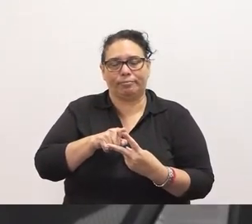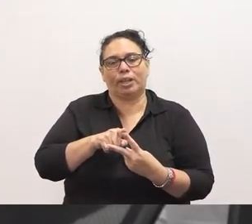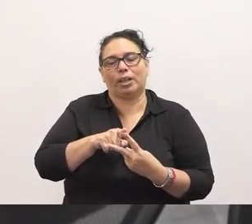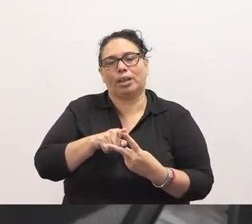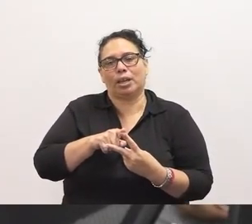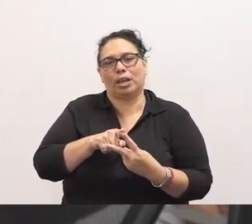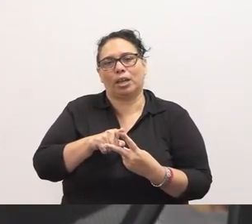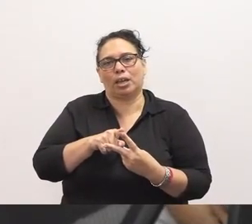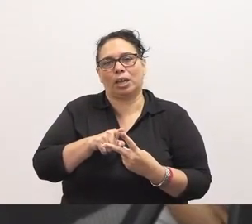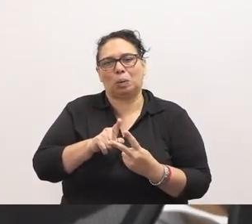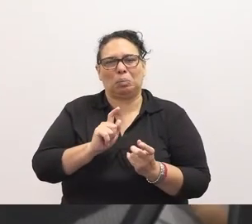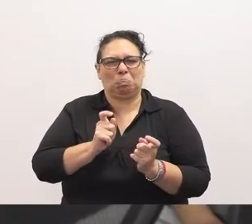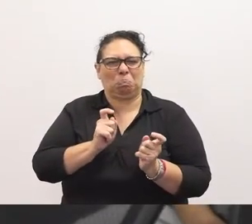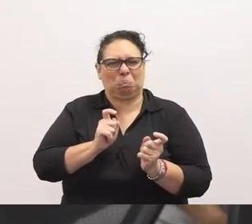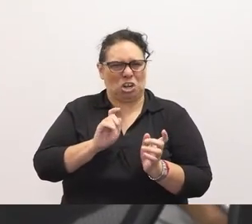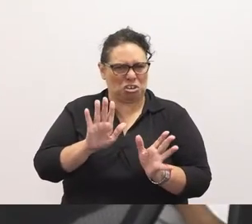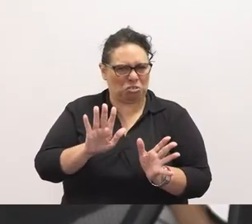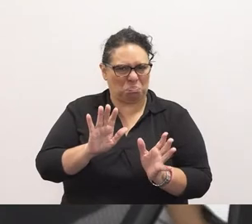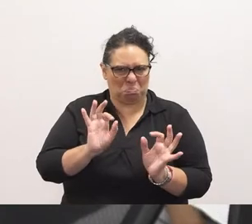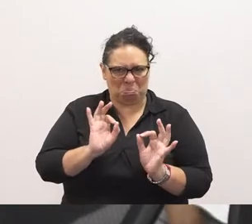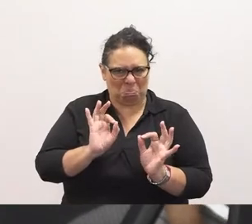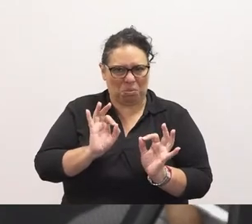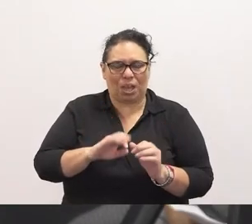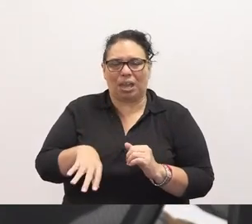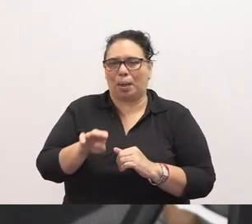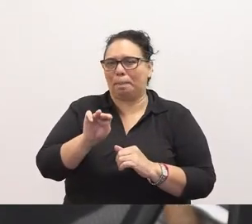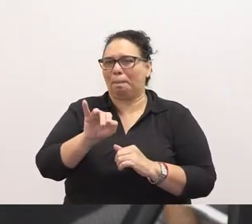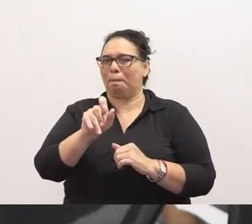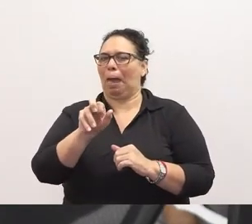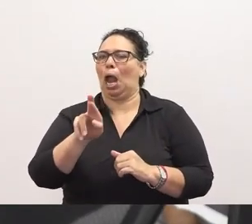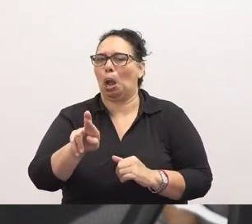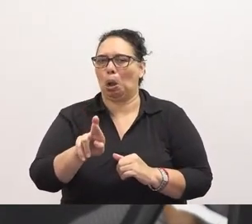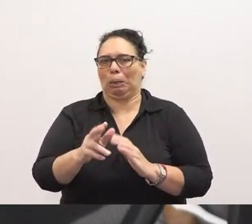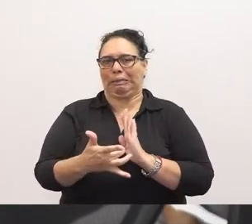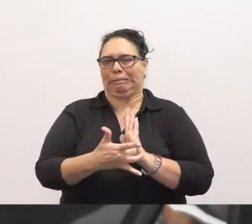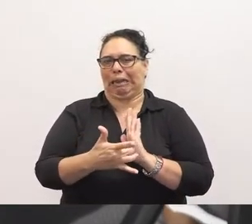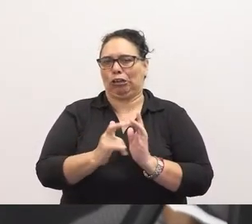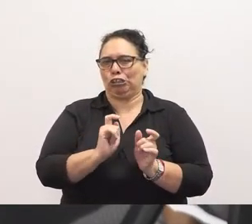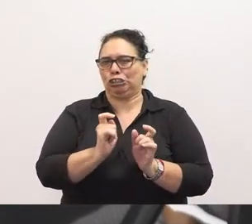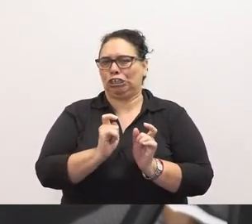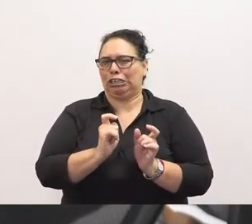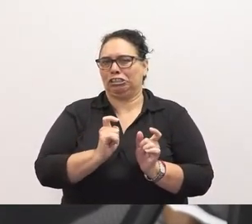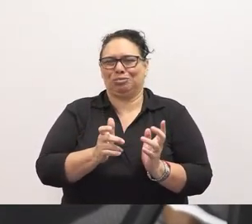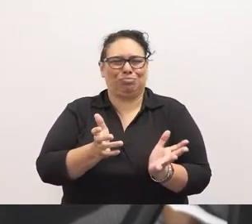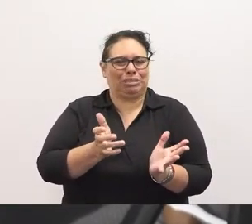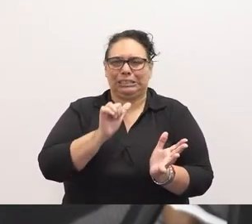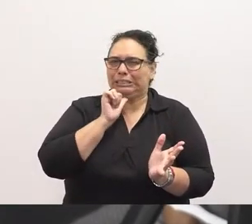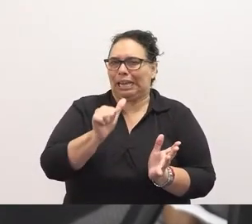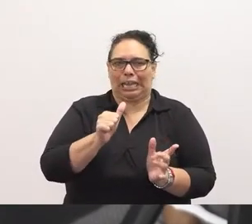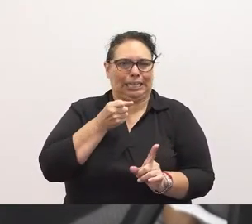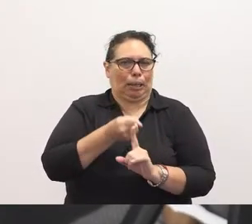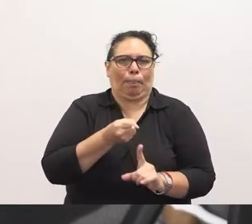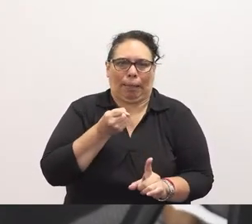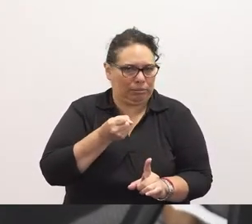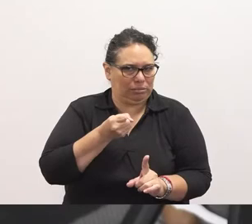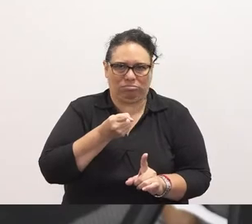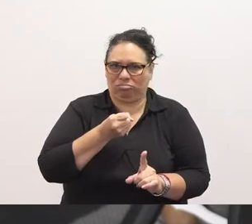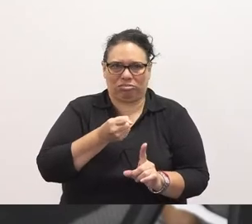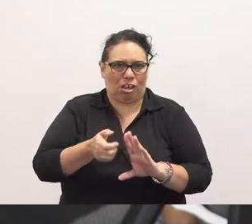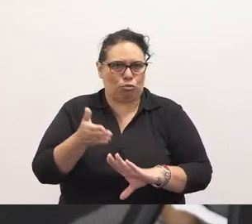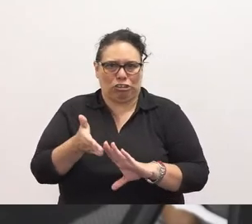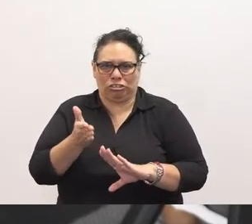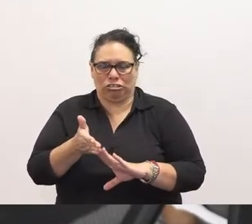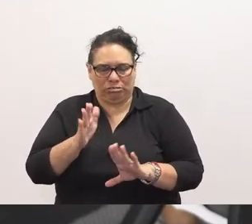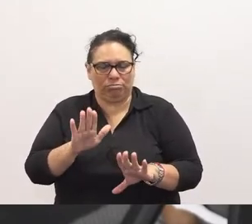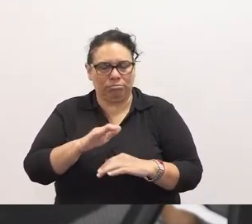policies are with minor changes. When I say minor changes, they are technical changes without any changes to district operations.